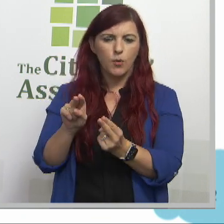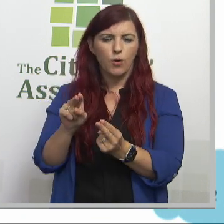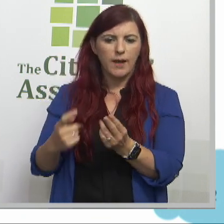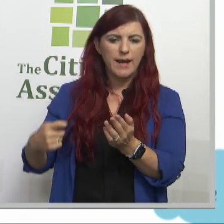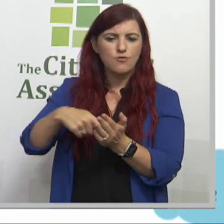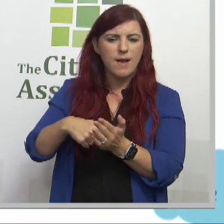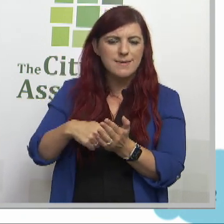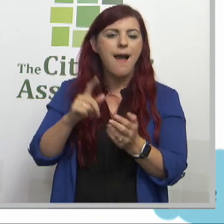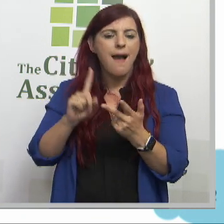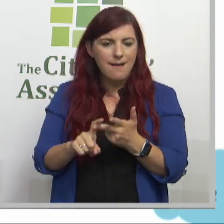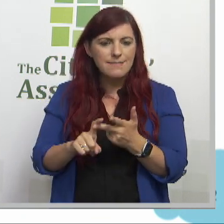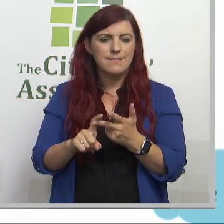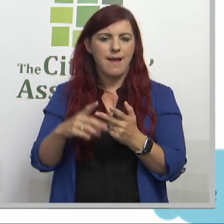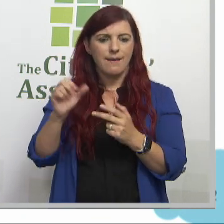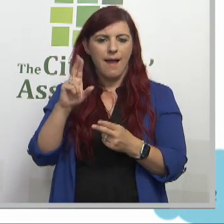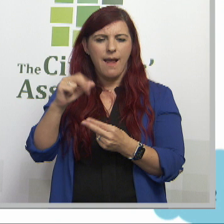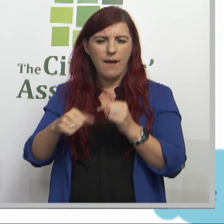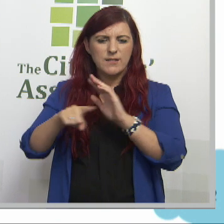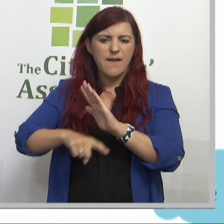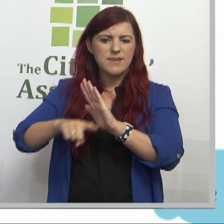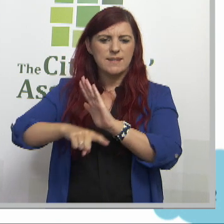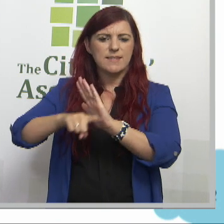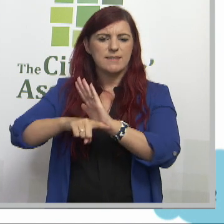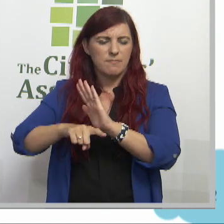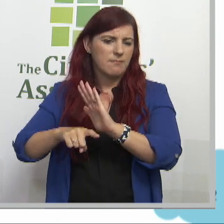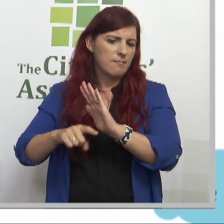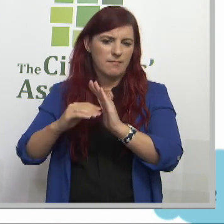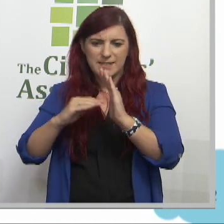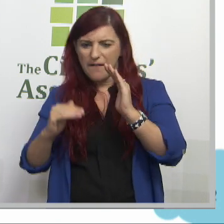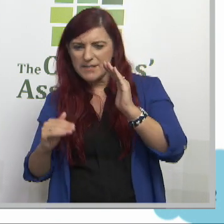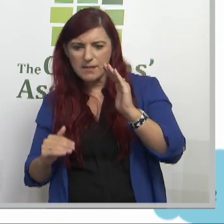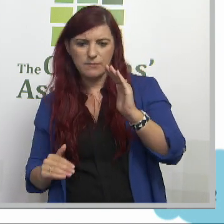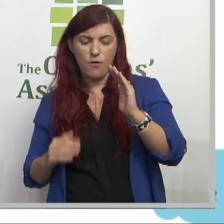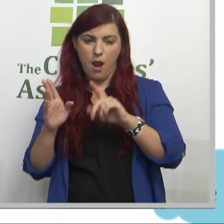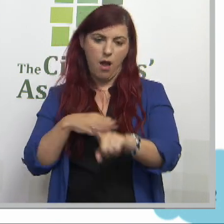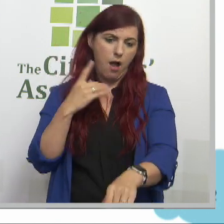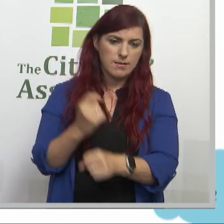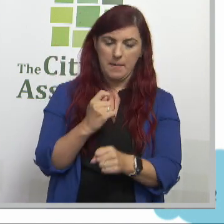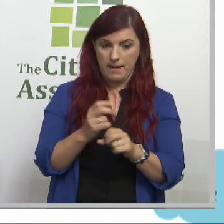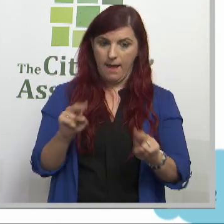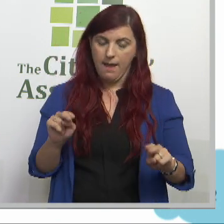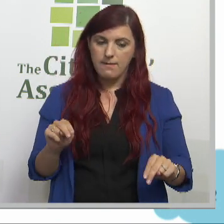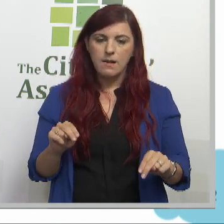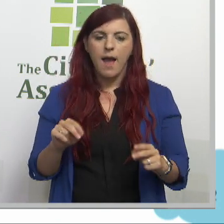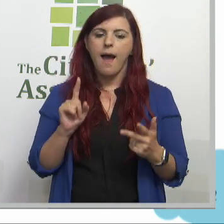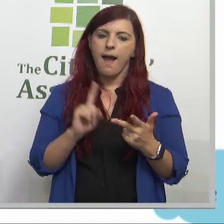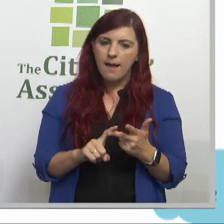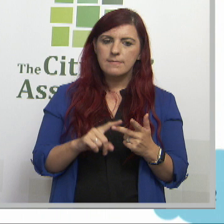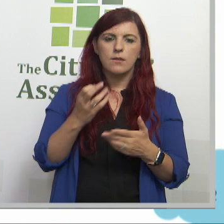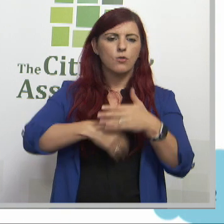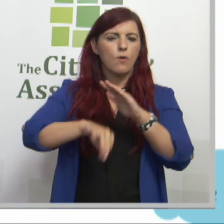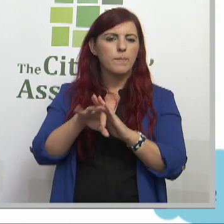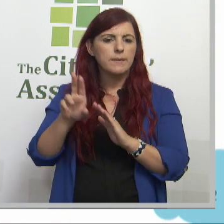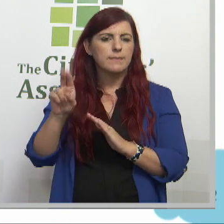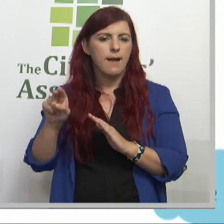and it can run deficits, so it can basically borrow continuously for a very long time. And as well as that, a